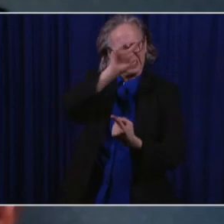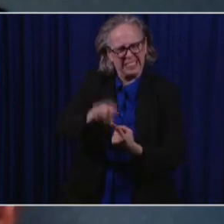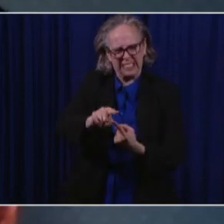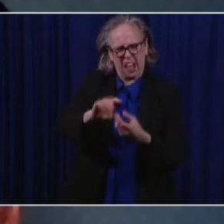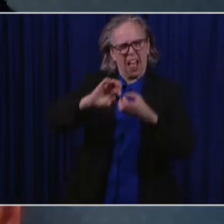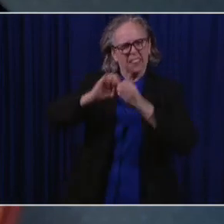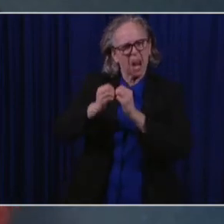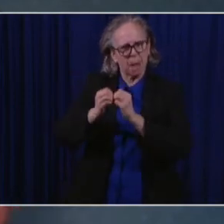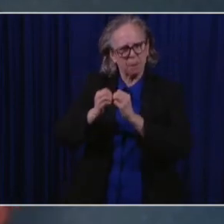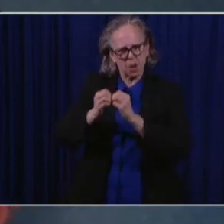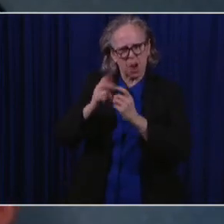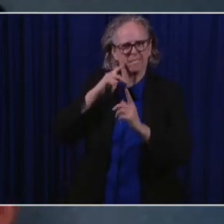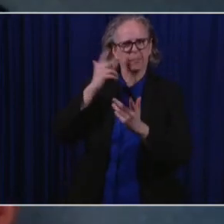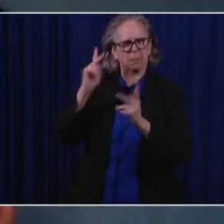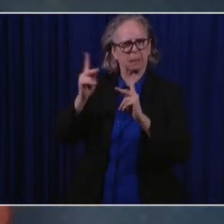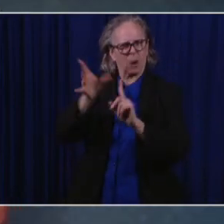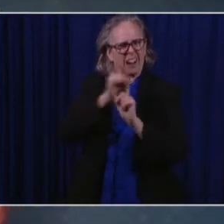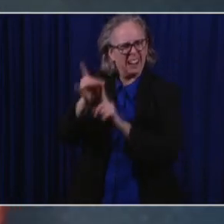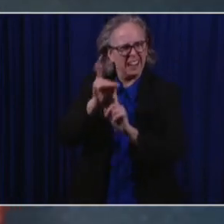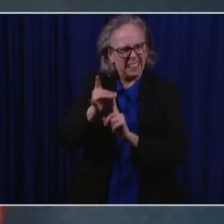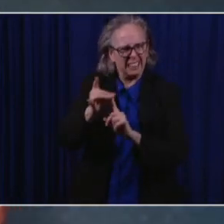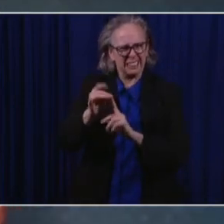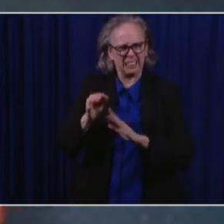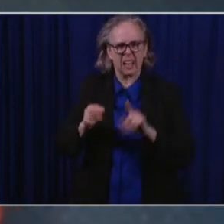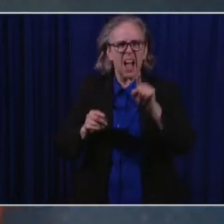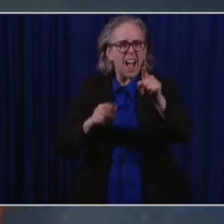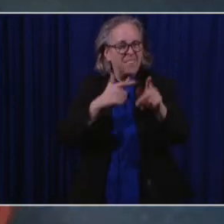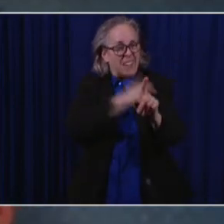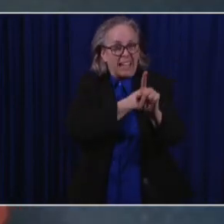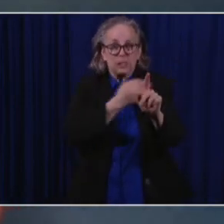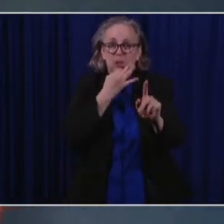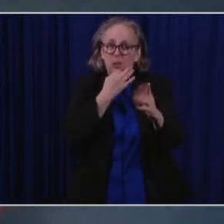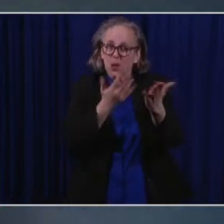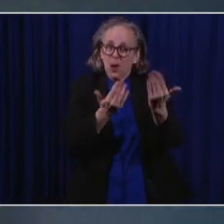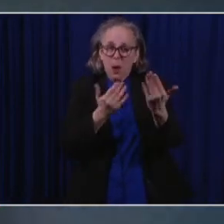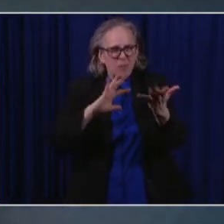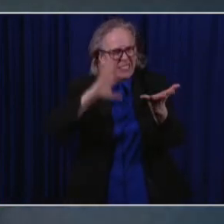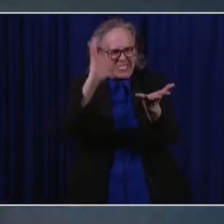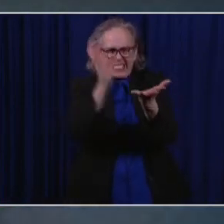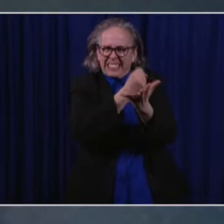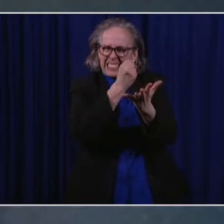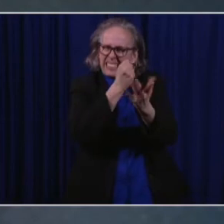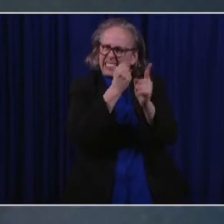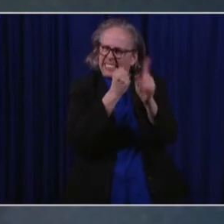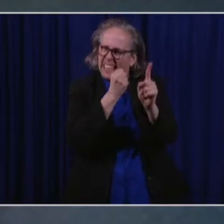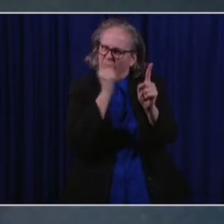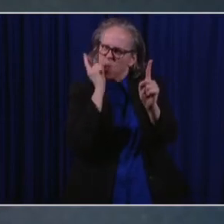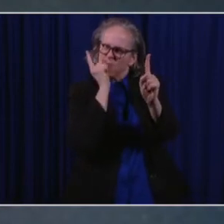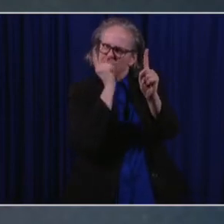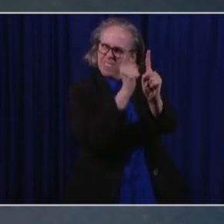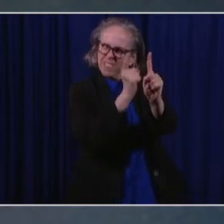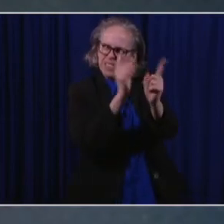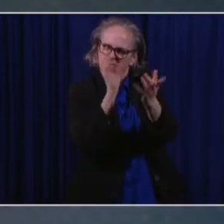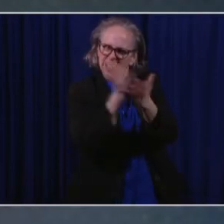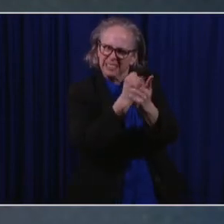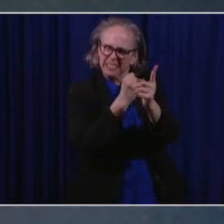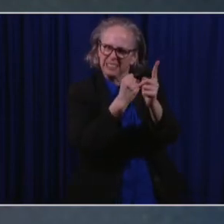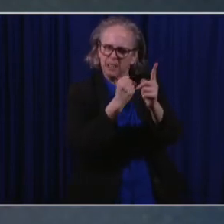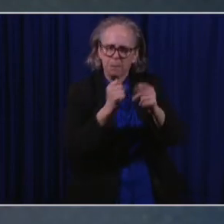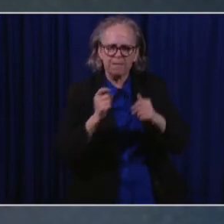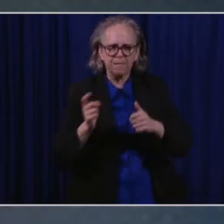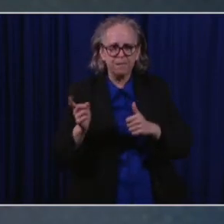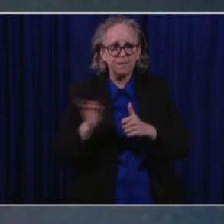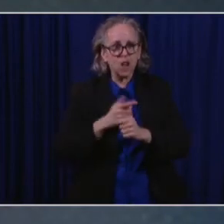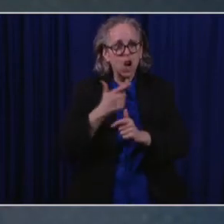people at risk, because we've got a vaccine within sight. And the first vaccine will be available to those most in need